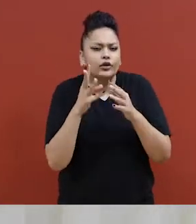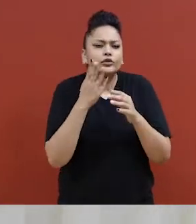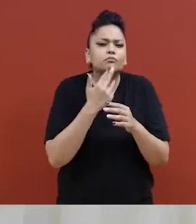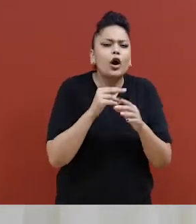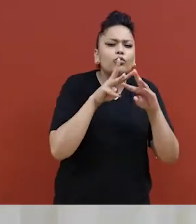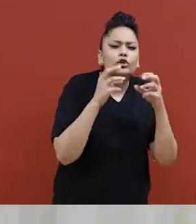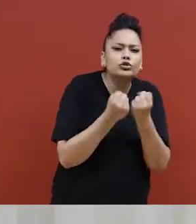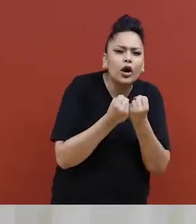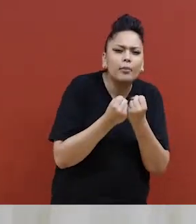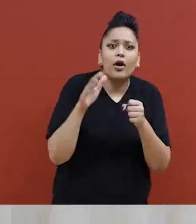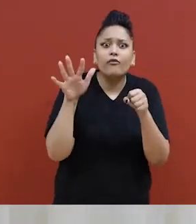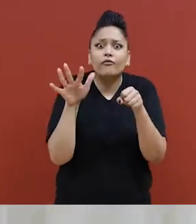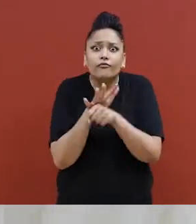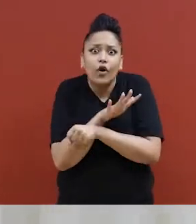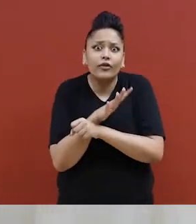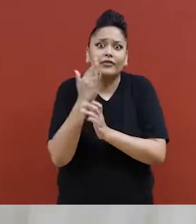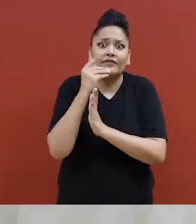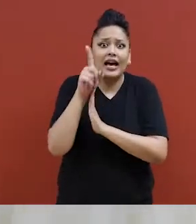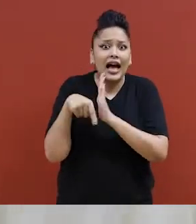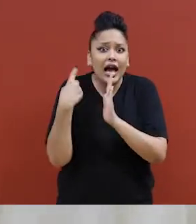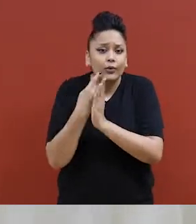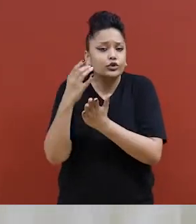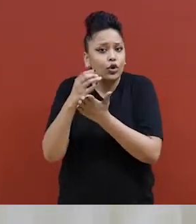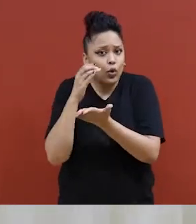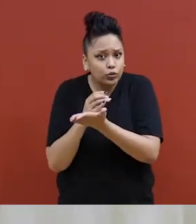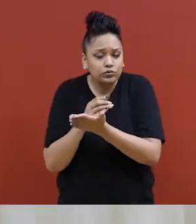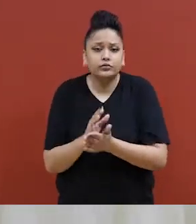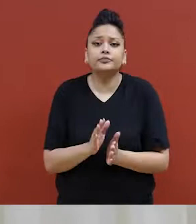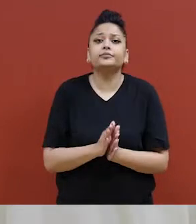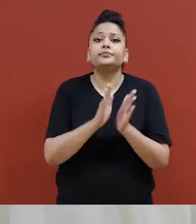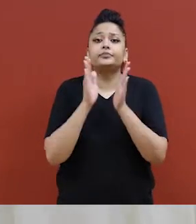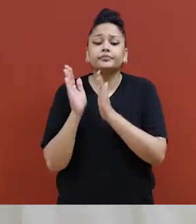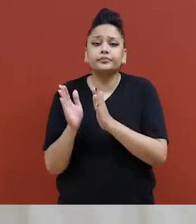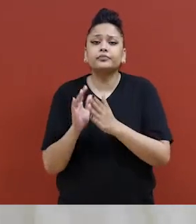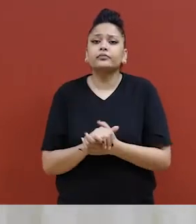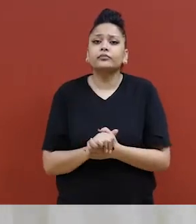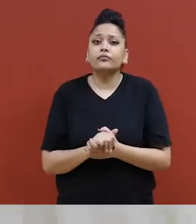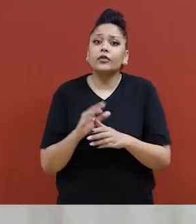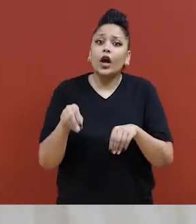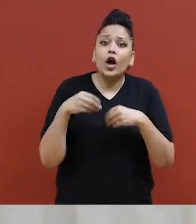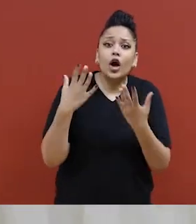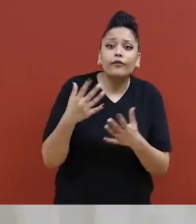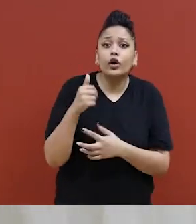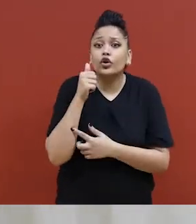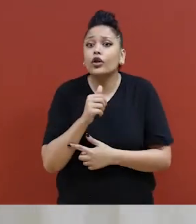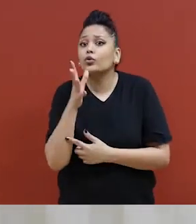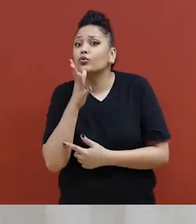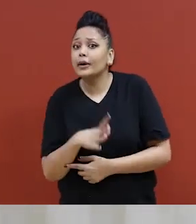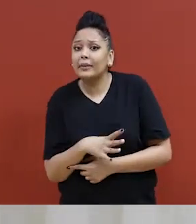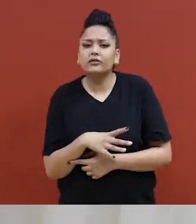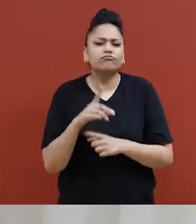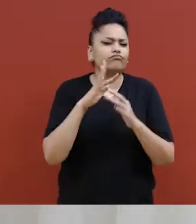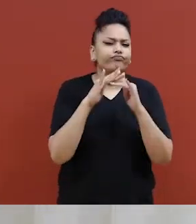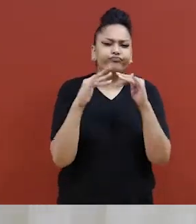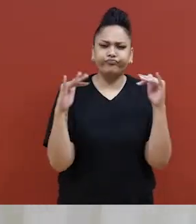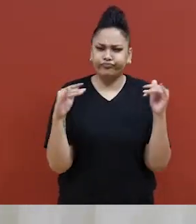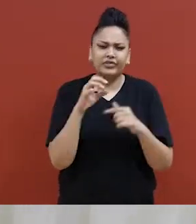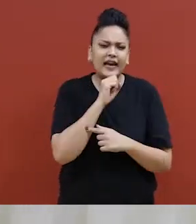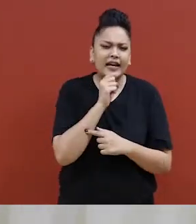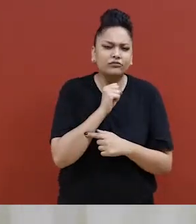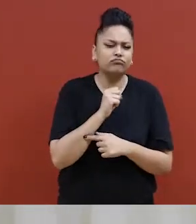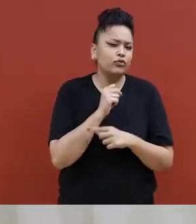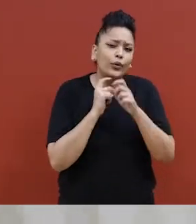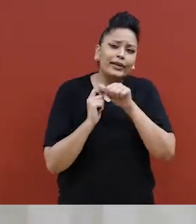small workshops, full 15-hour courses, to girls and women of